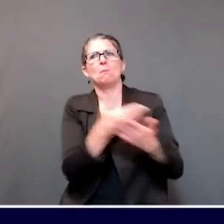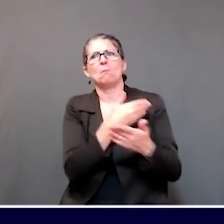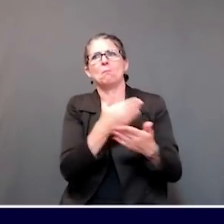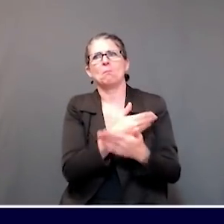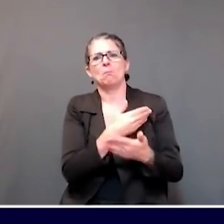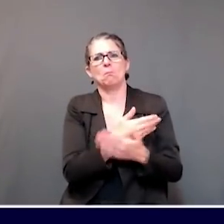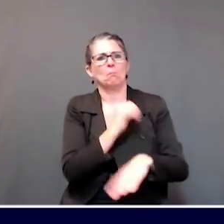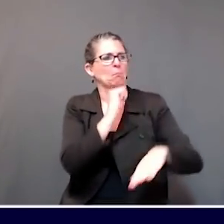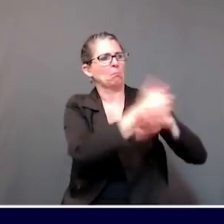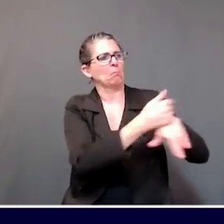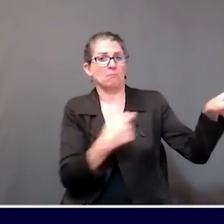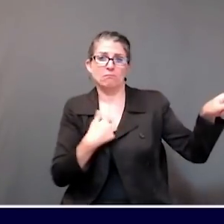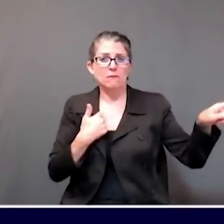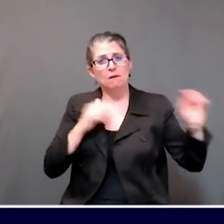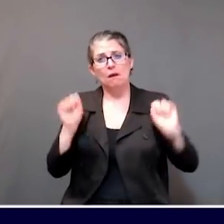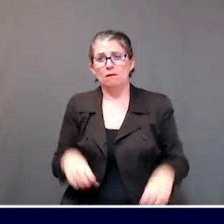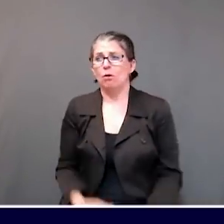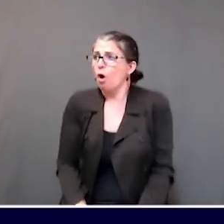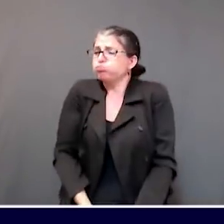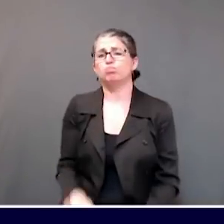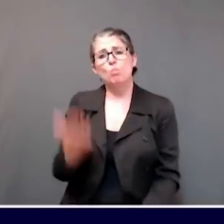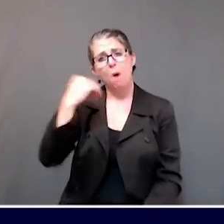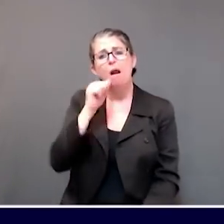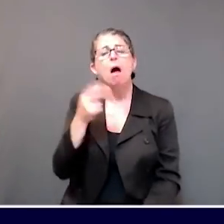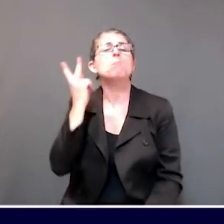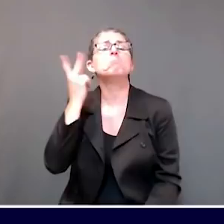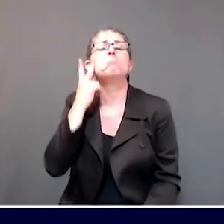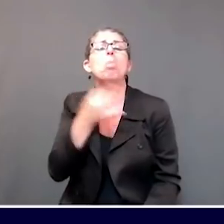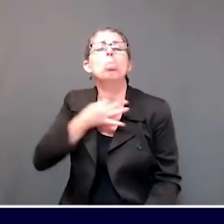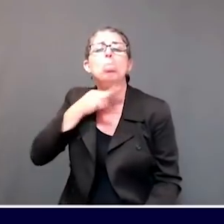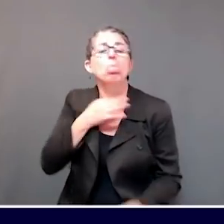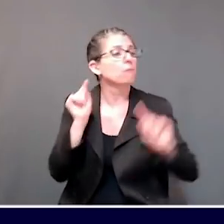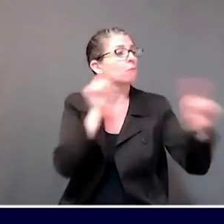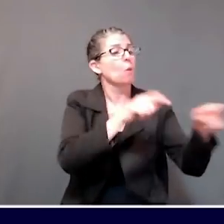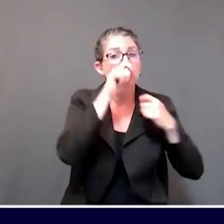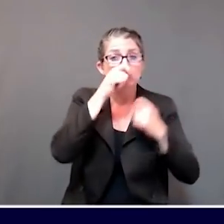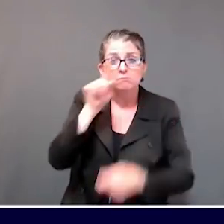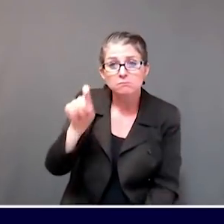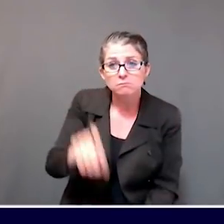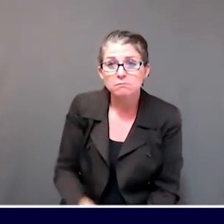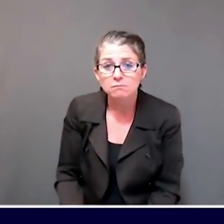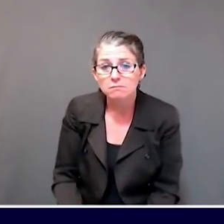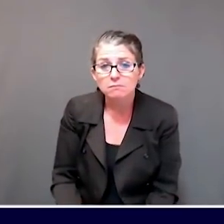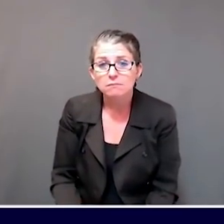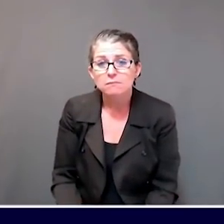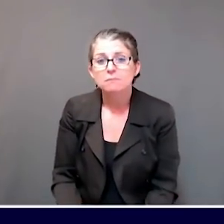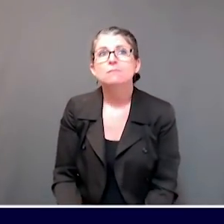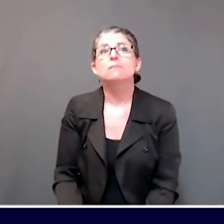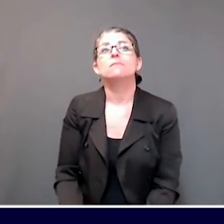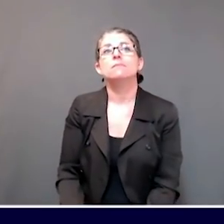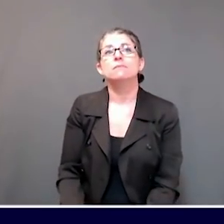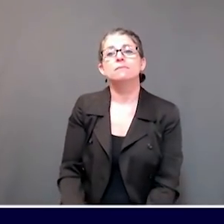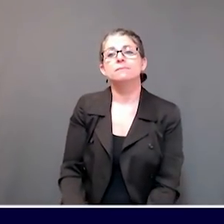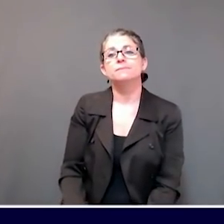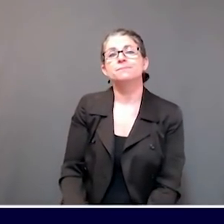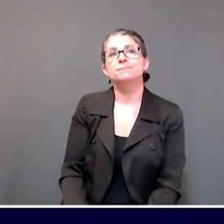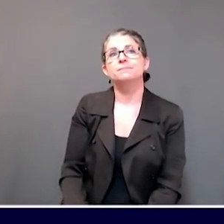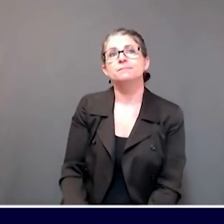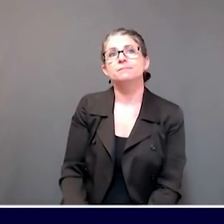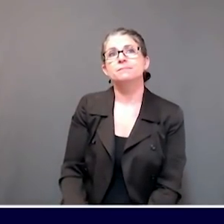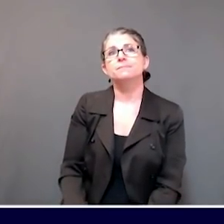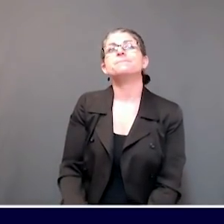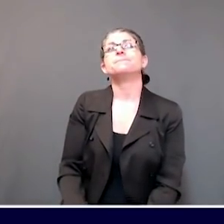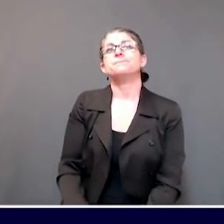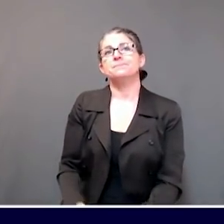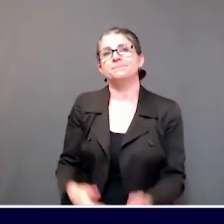Will anybody just be able to drive up and get a test? Sure. So the department issued what's called a standing order,